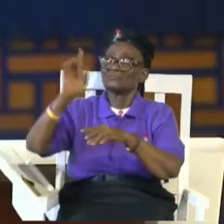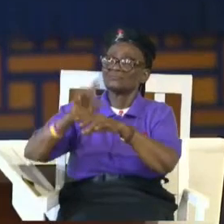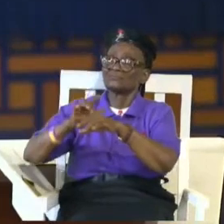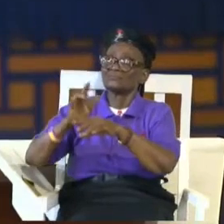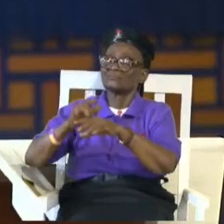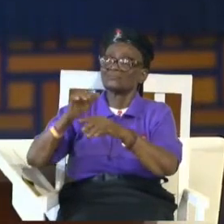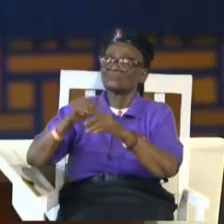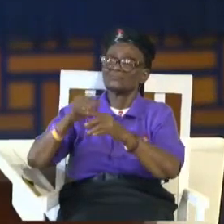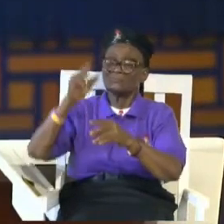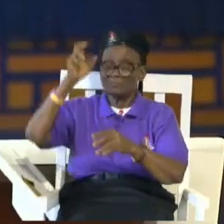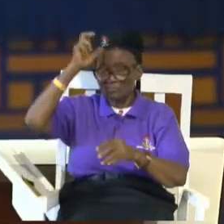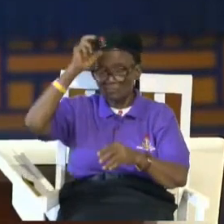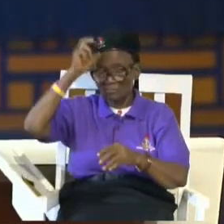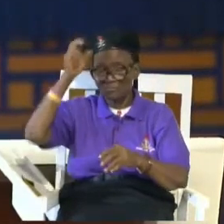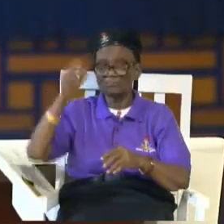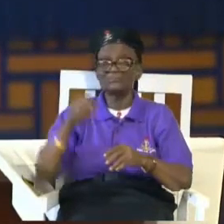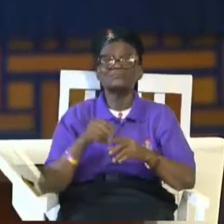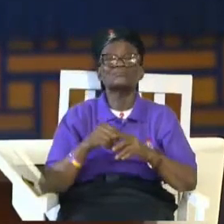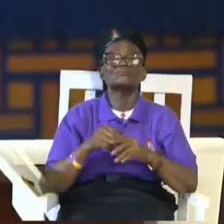Satan,